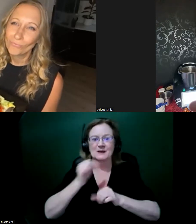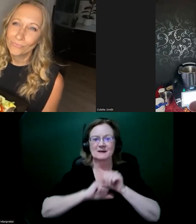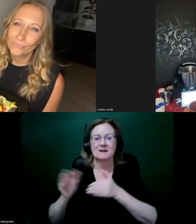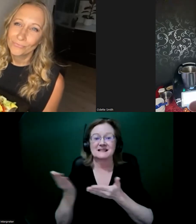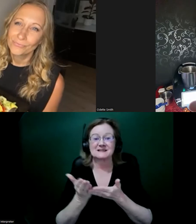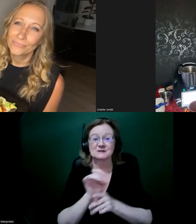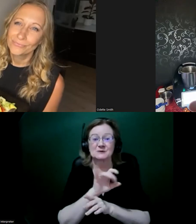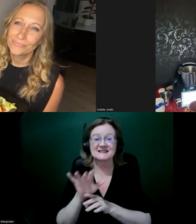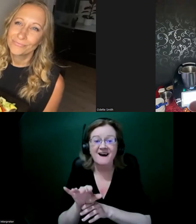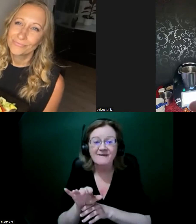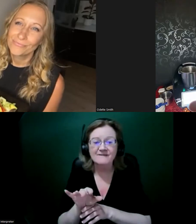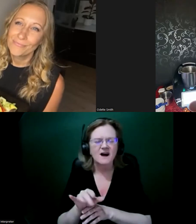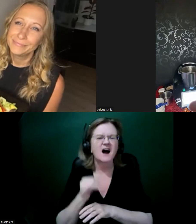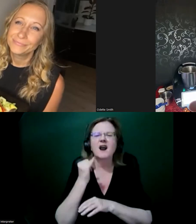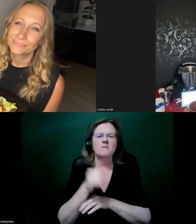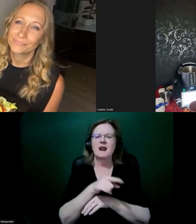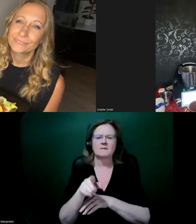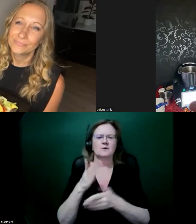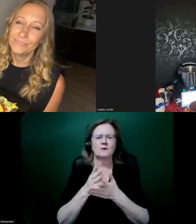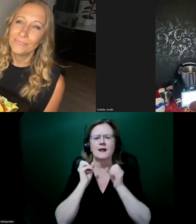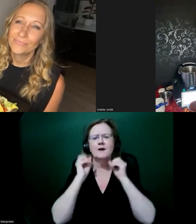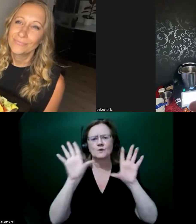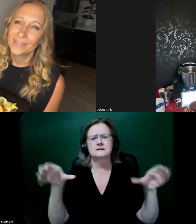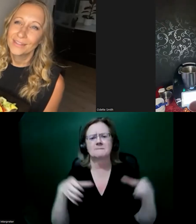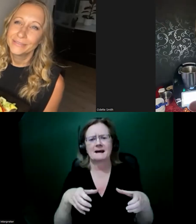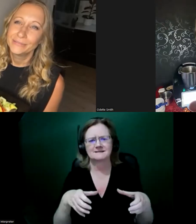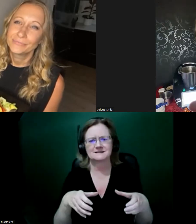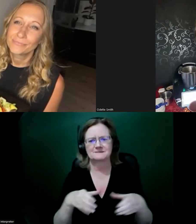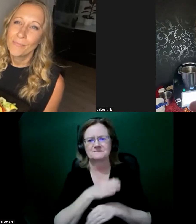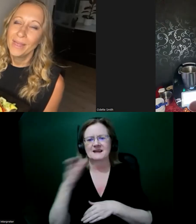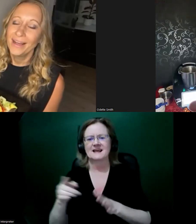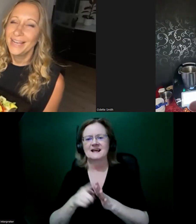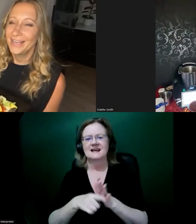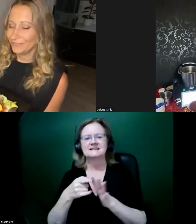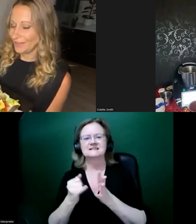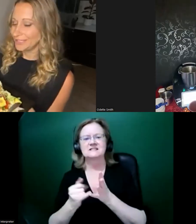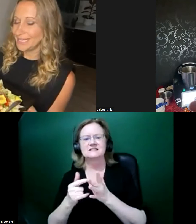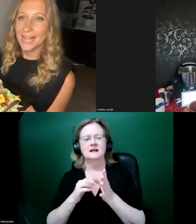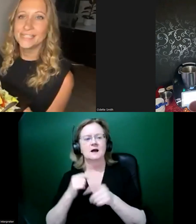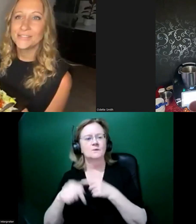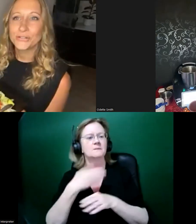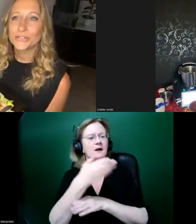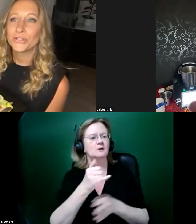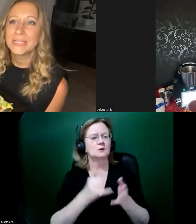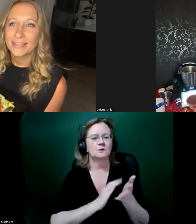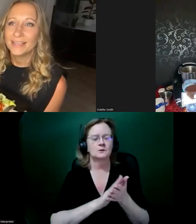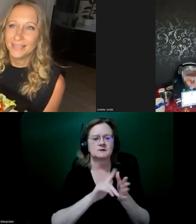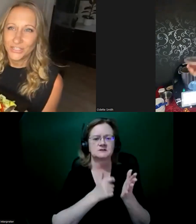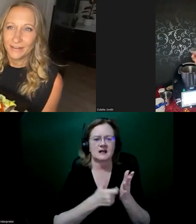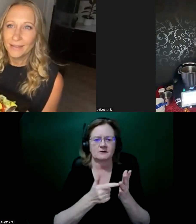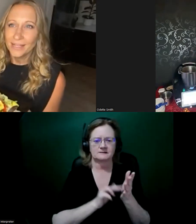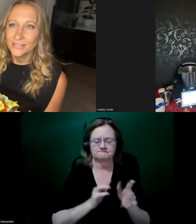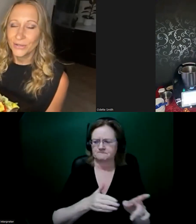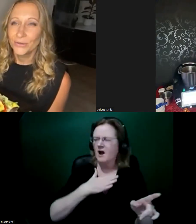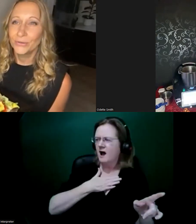blame you because we're a pretty awesome bunch. And what about you, Sharon? I love that, Odette. And it's so true. It's the